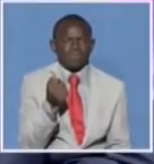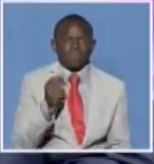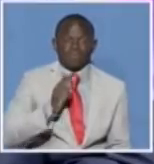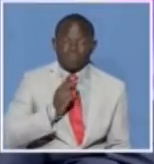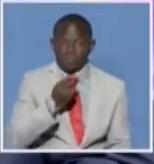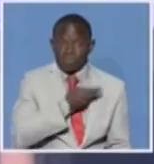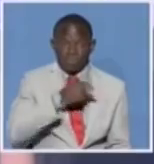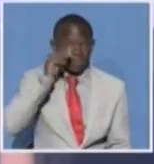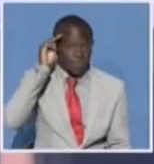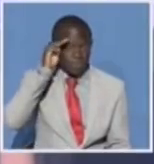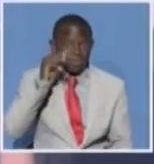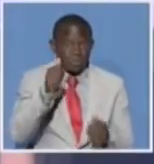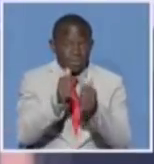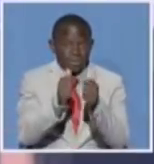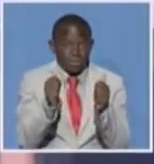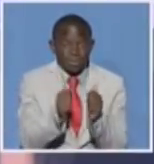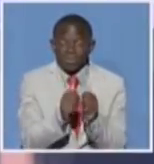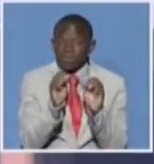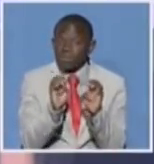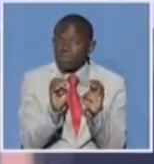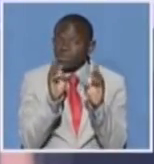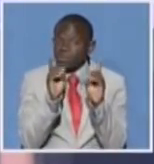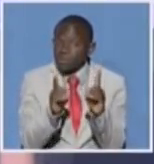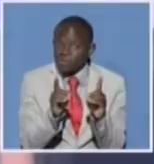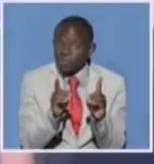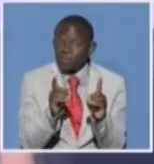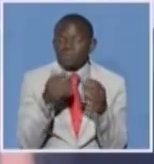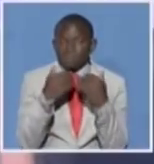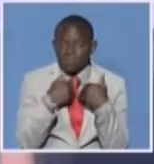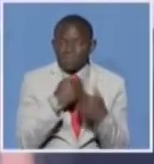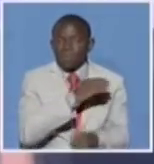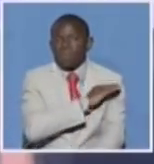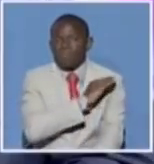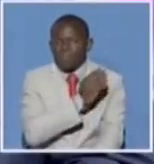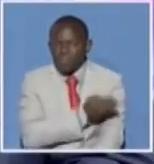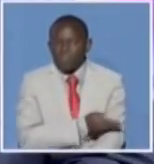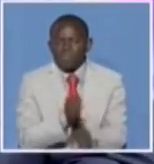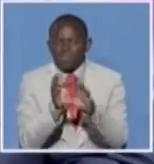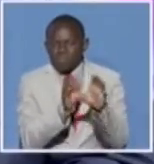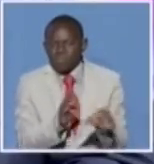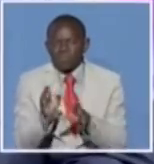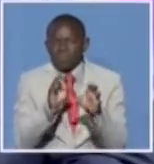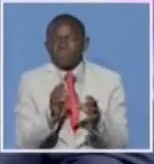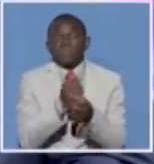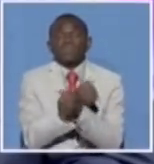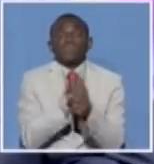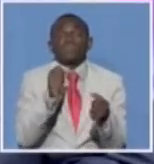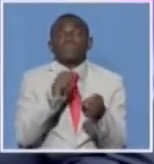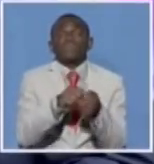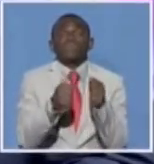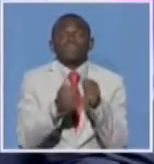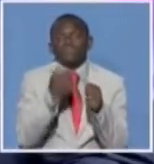have taken and continue to take. So we wouldn't say